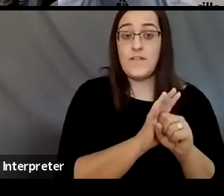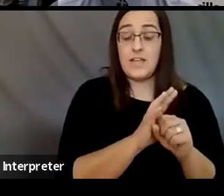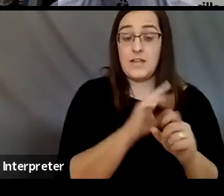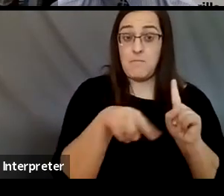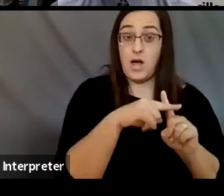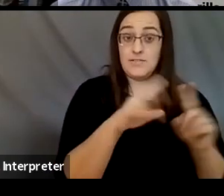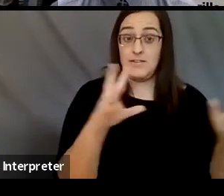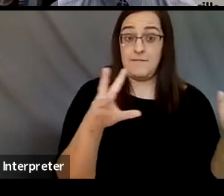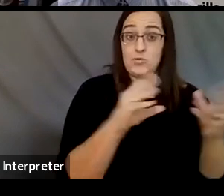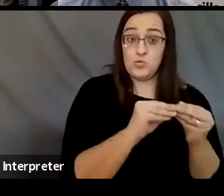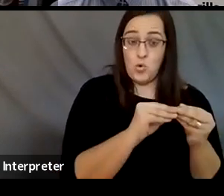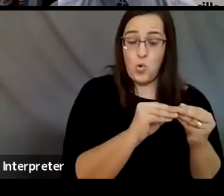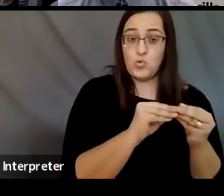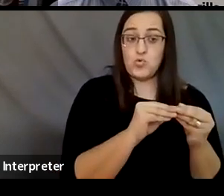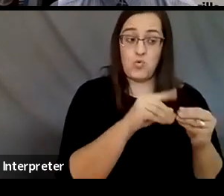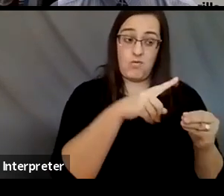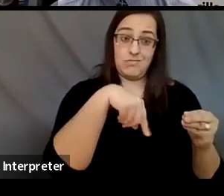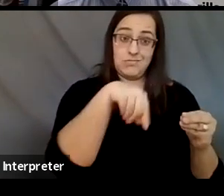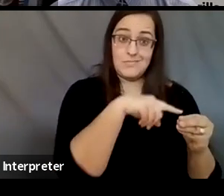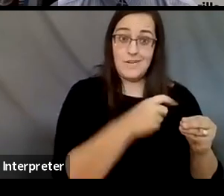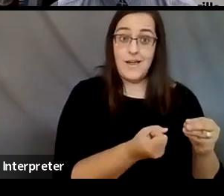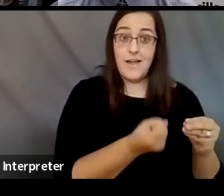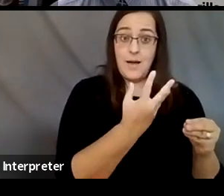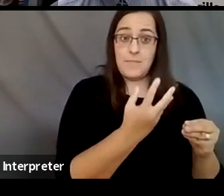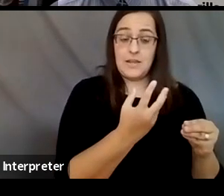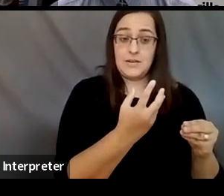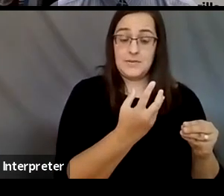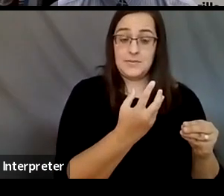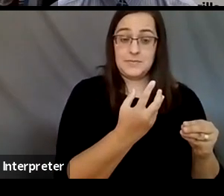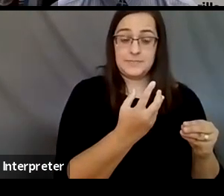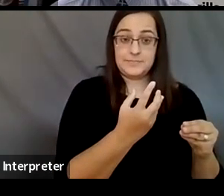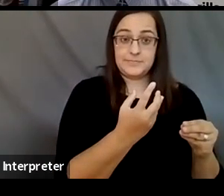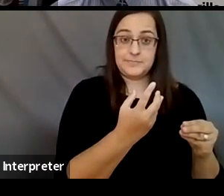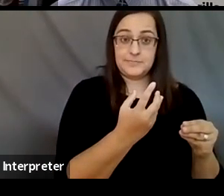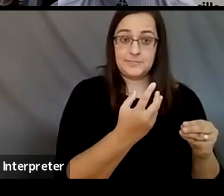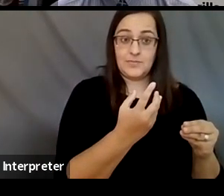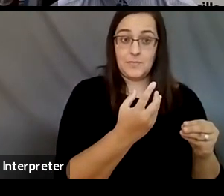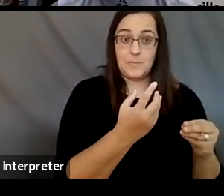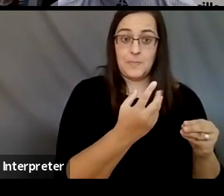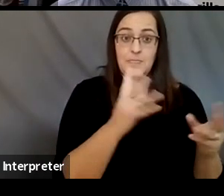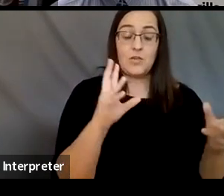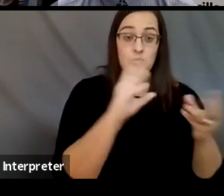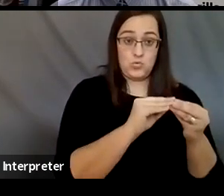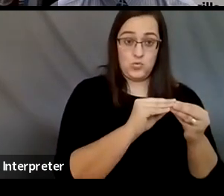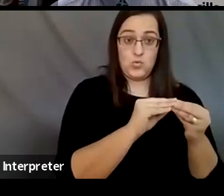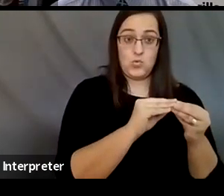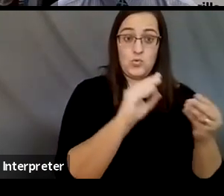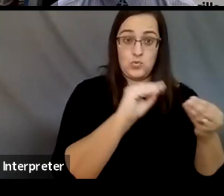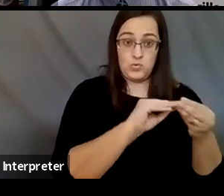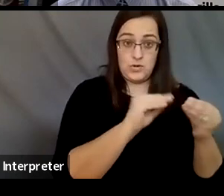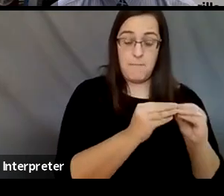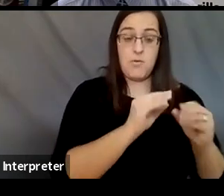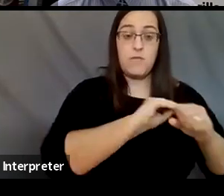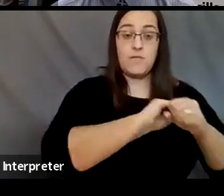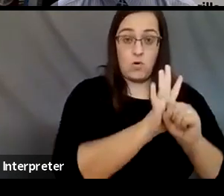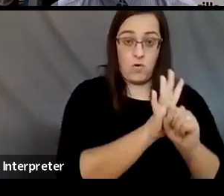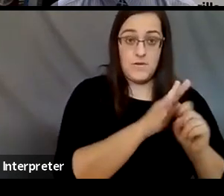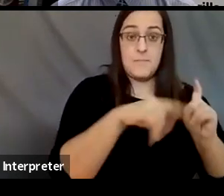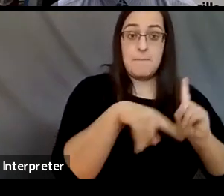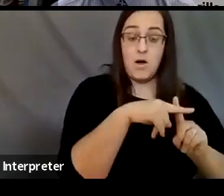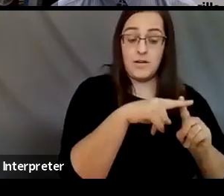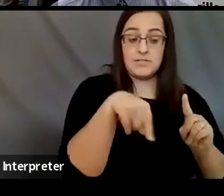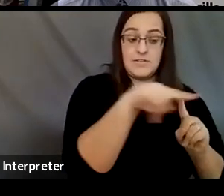patients out of the number of, the total number of COVID patients